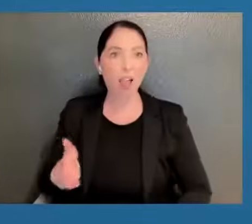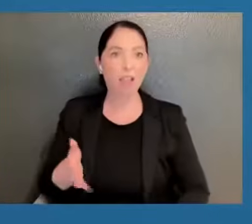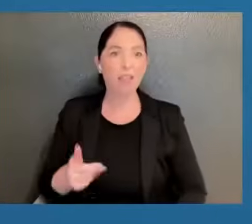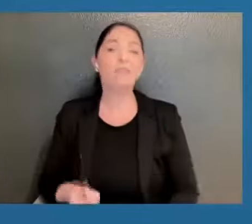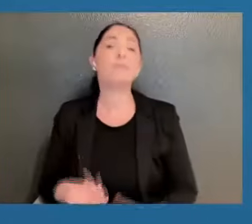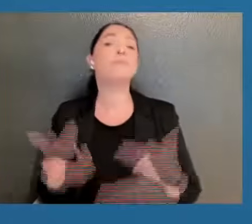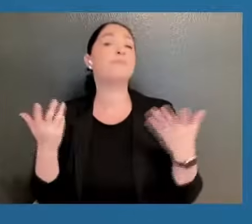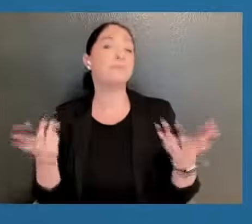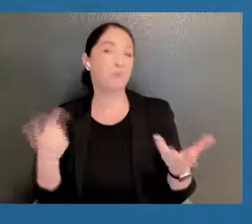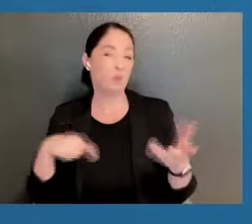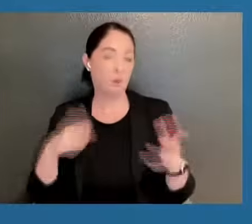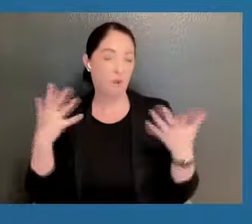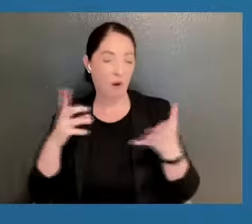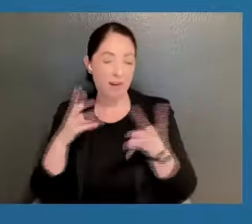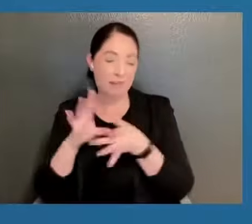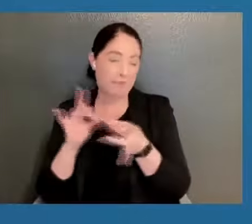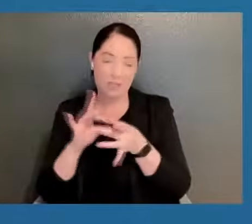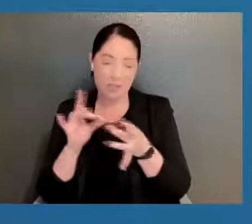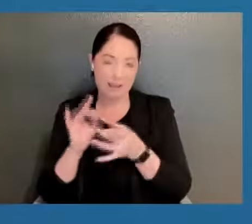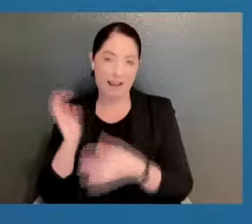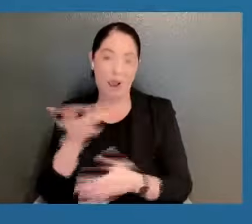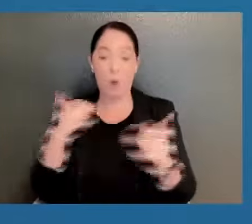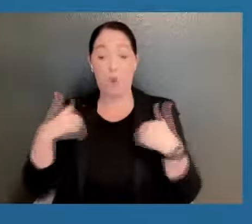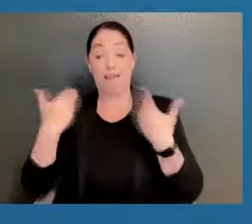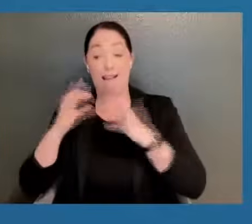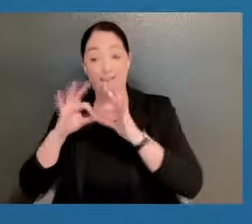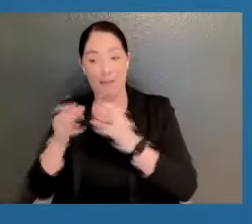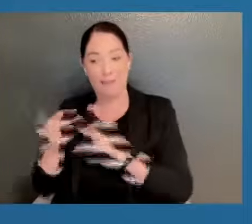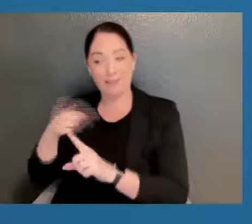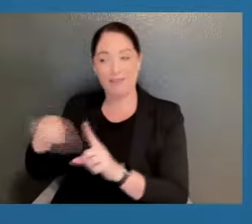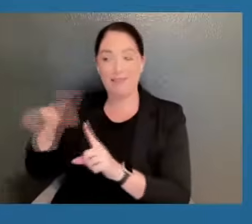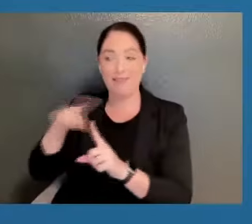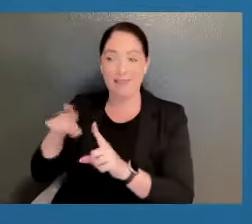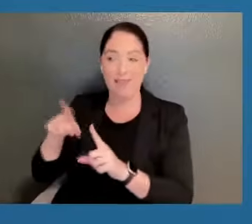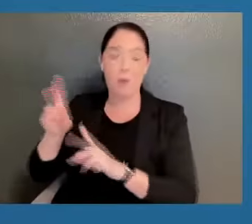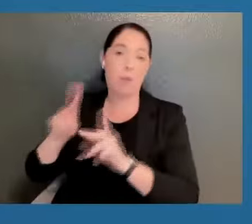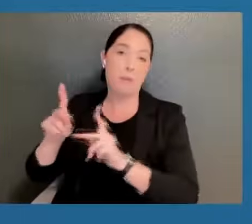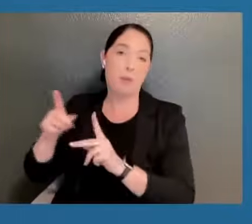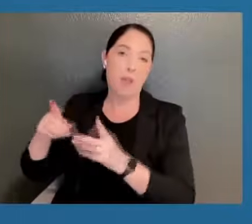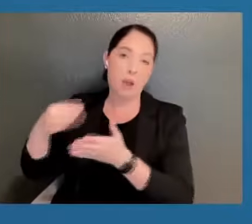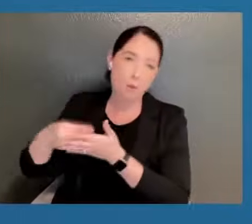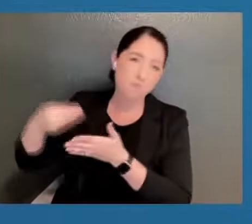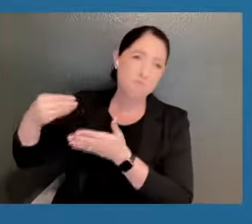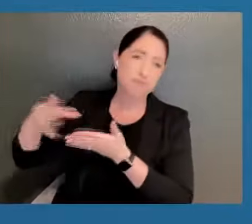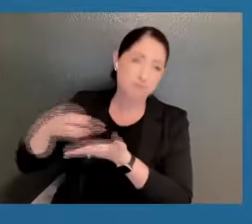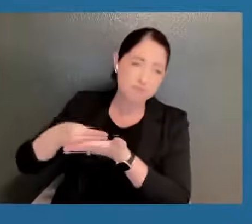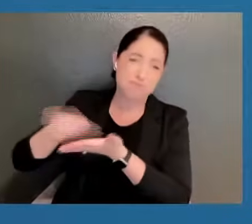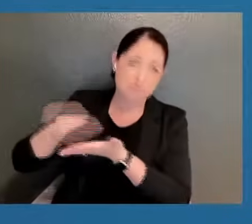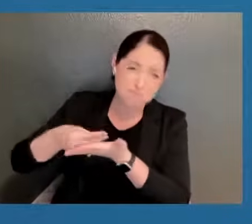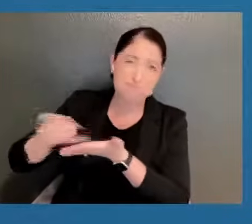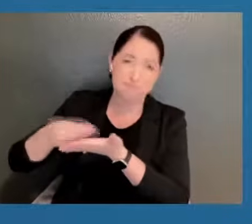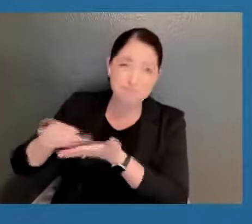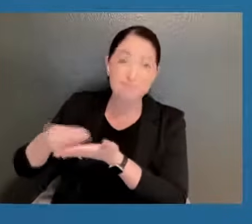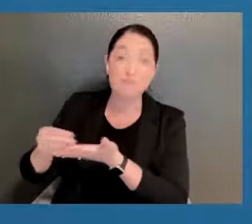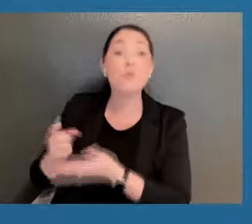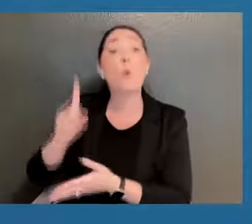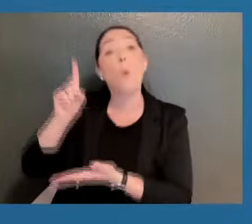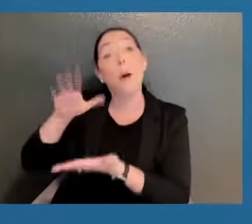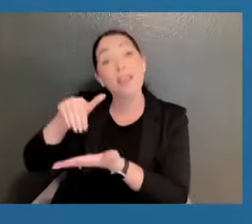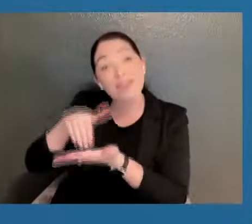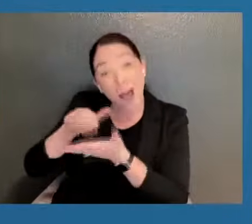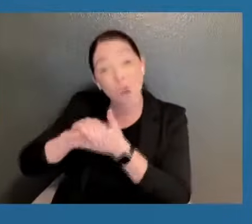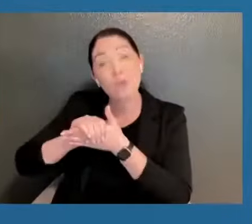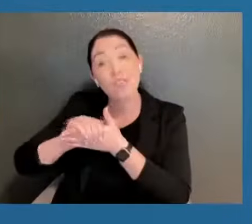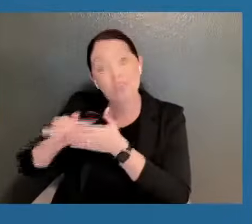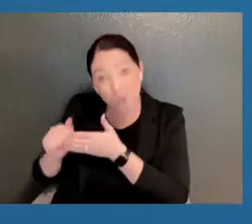younger families are the ones who spend the most. How about $1,000 back in the pockets of families with a 4-year-old